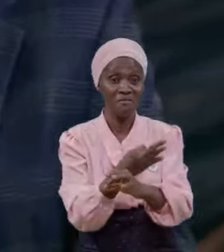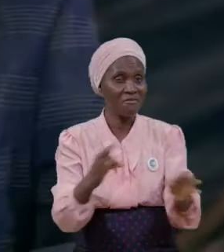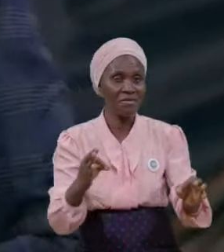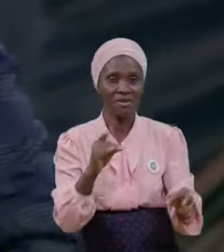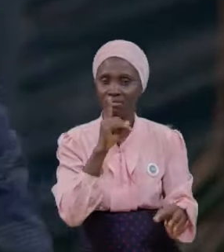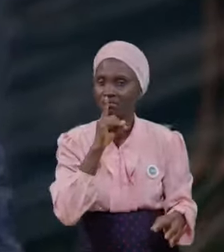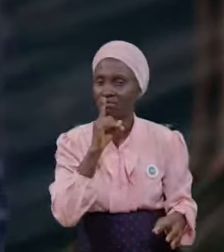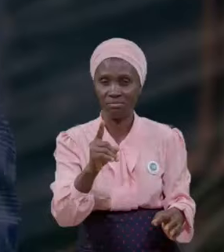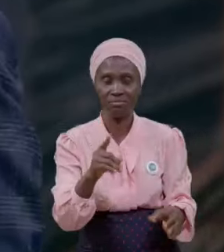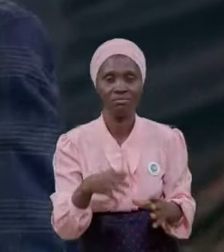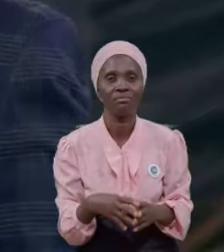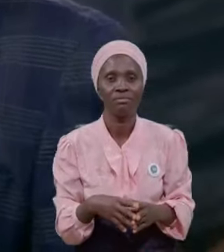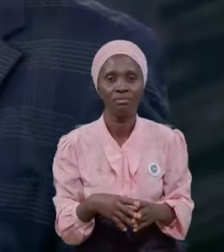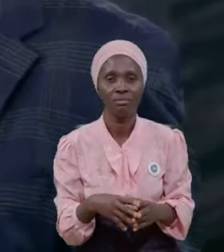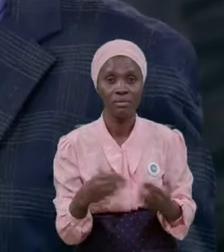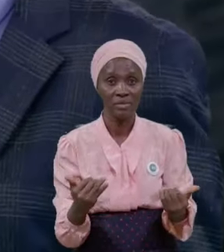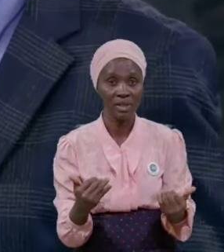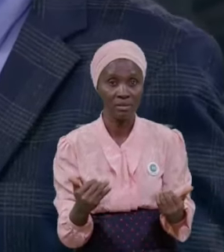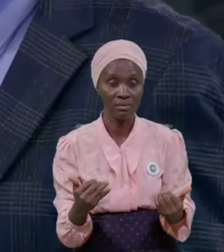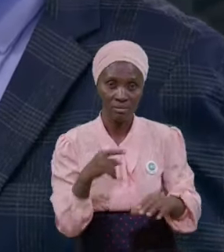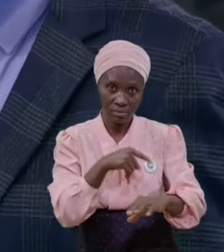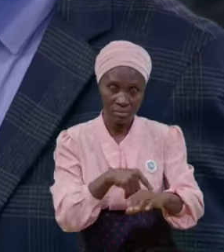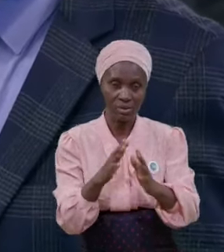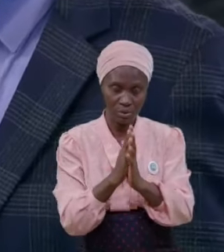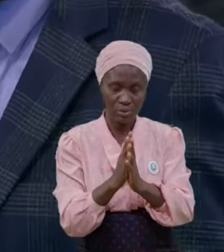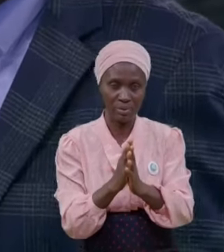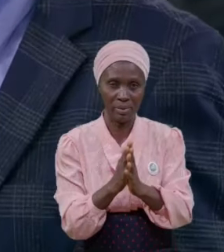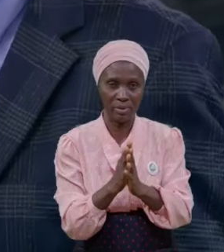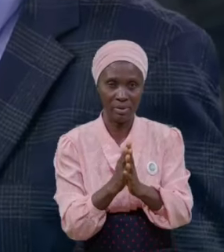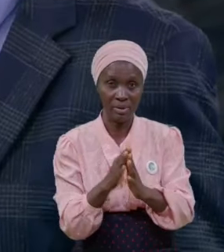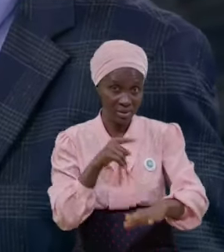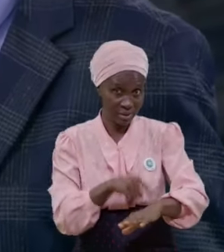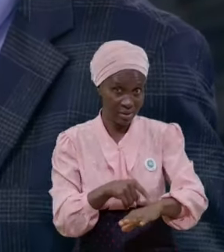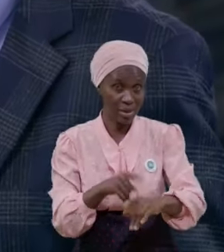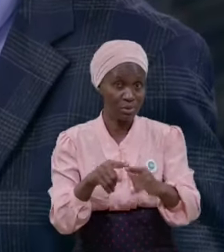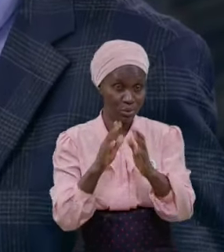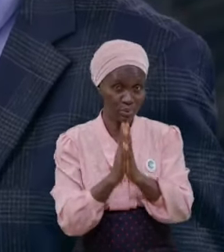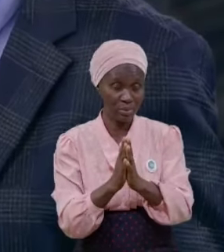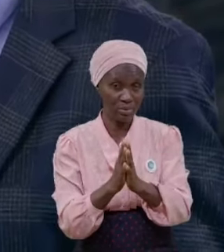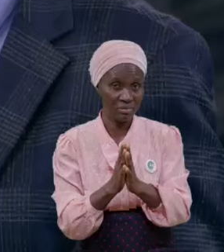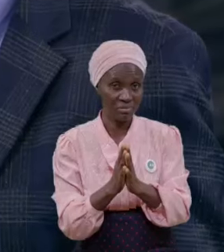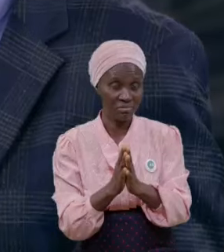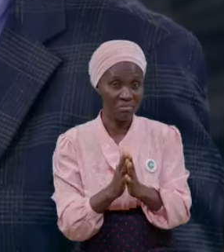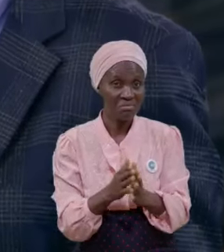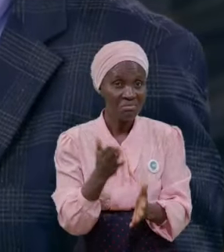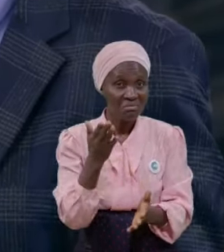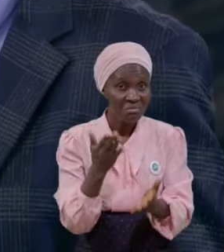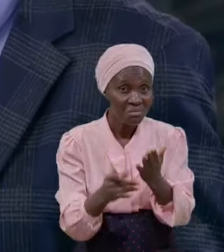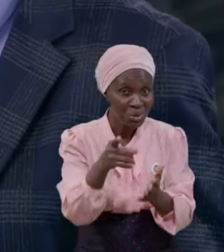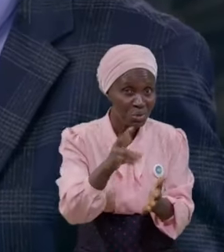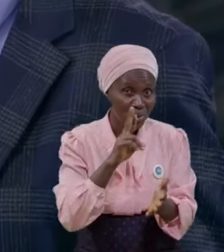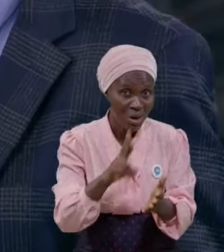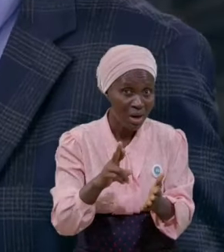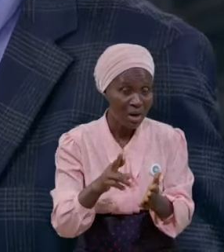closed. You've been almost a Christian. Go to church, have the Bible, put